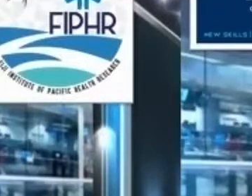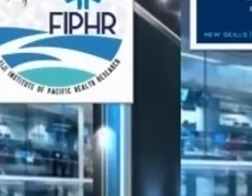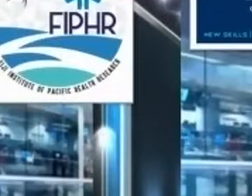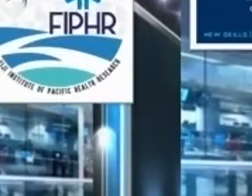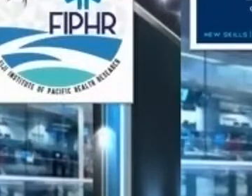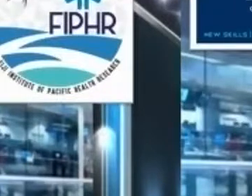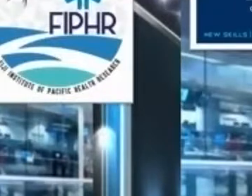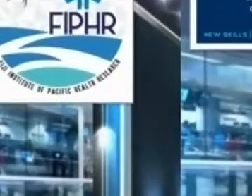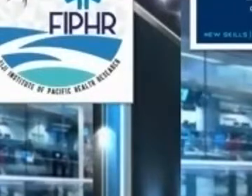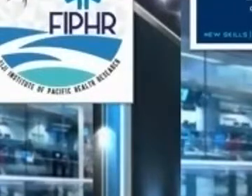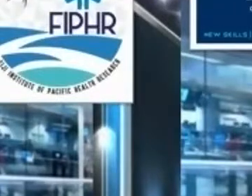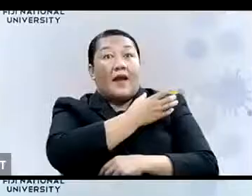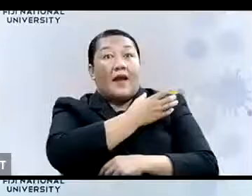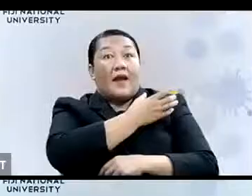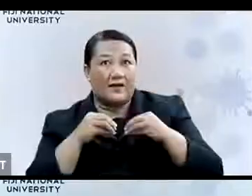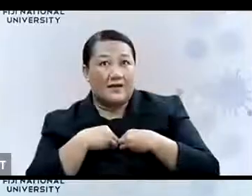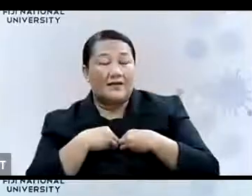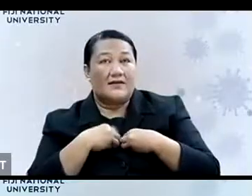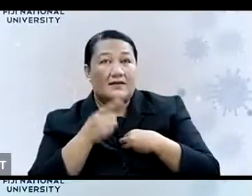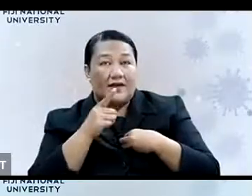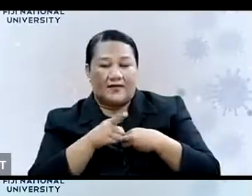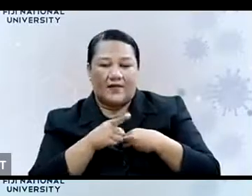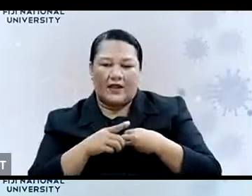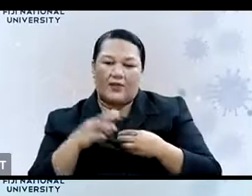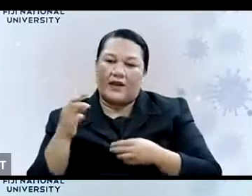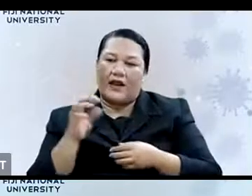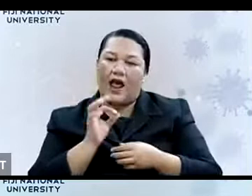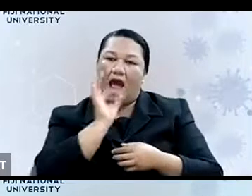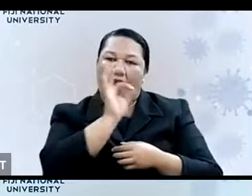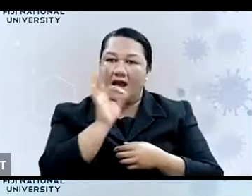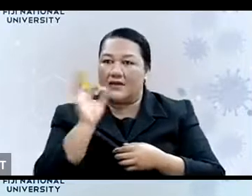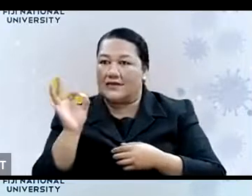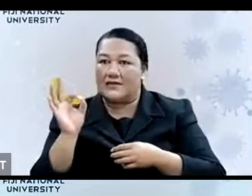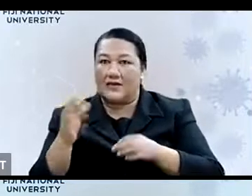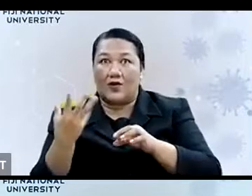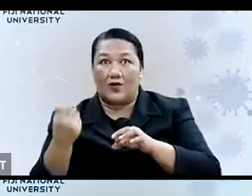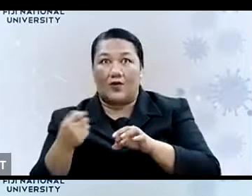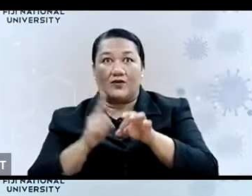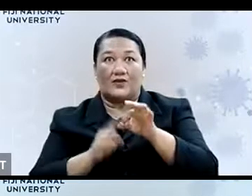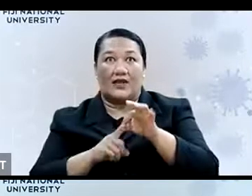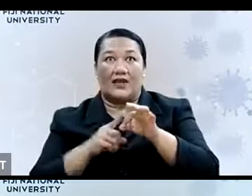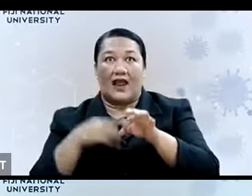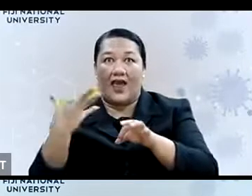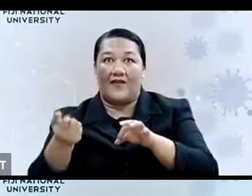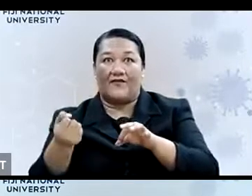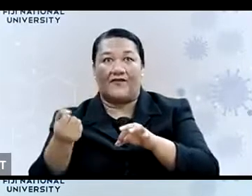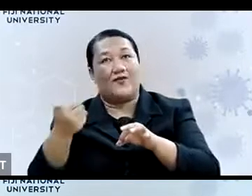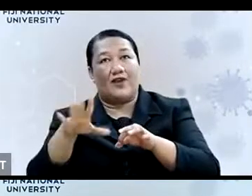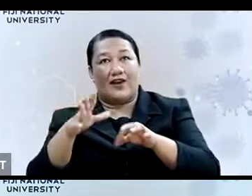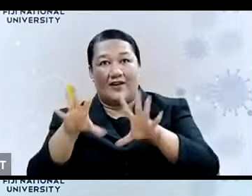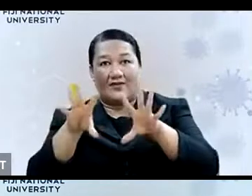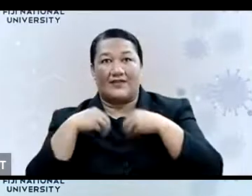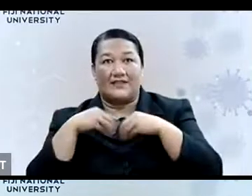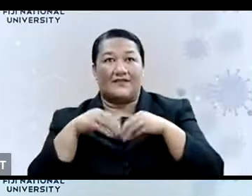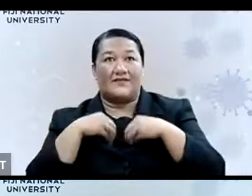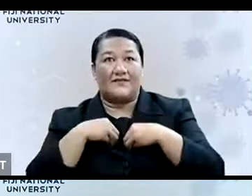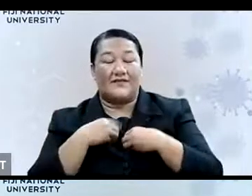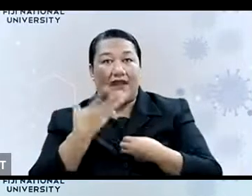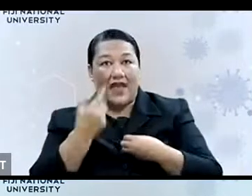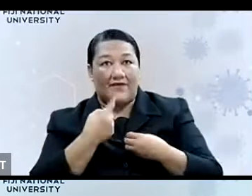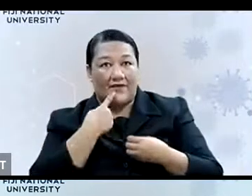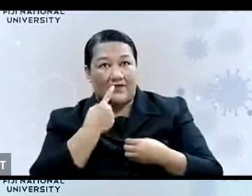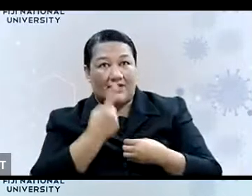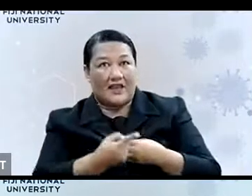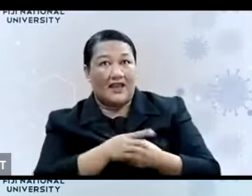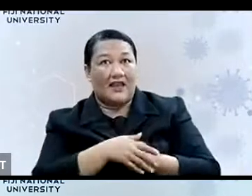questions that we've received, and we'll just go around the table and just ask several questions that we've been receiving. Again, as I had mentioned,